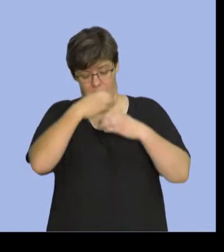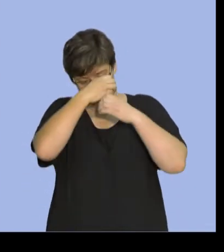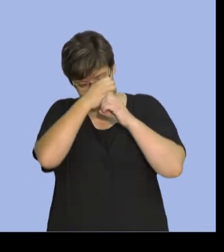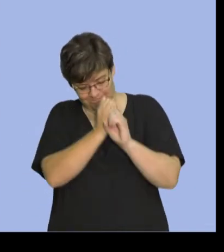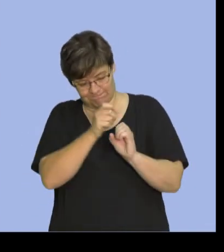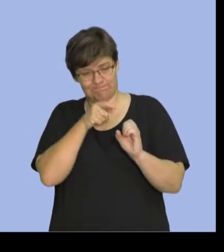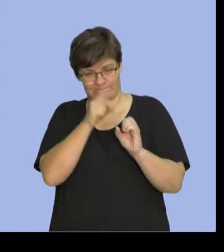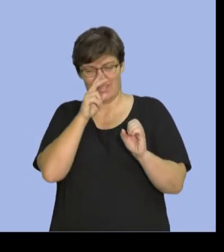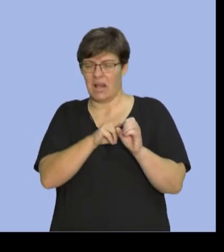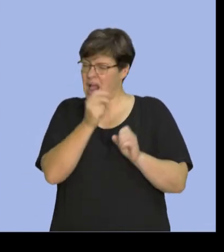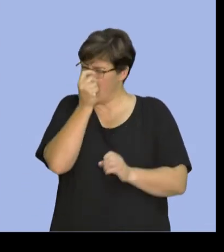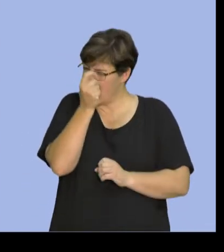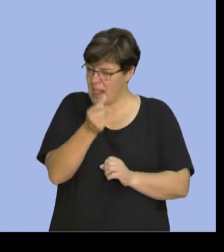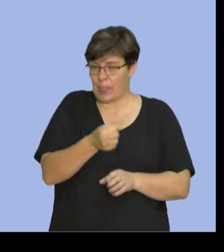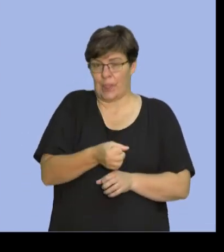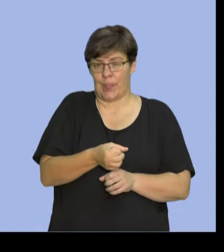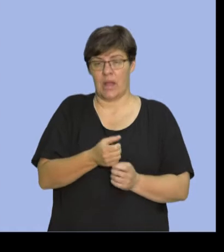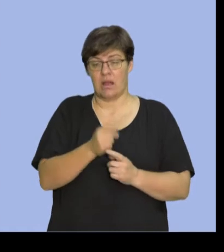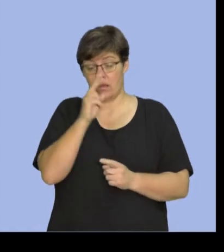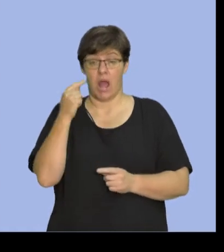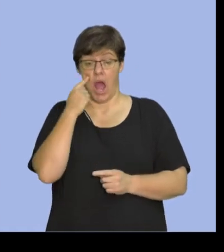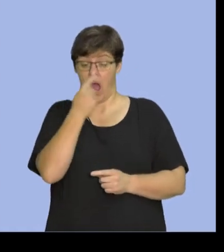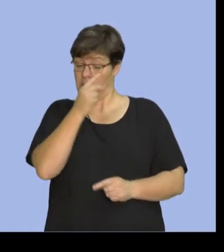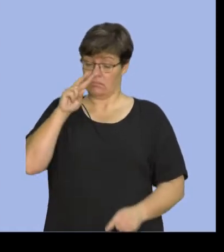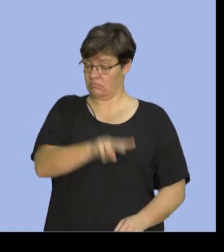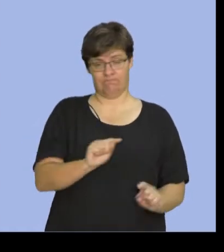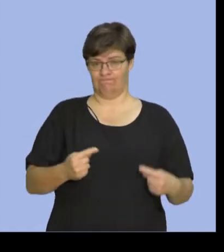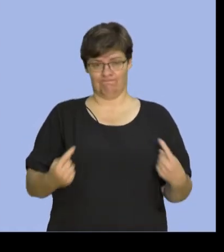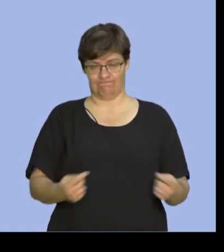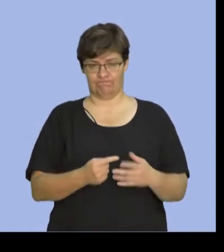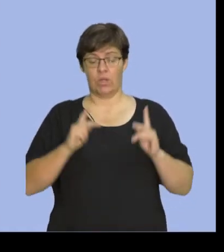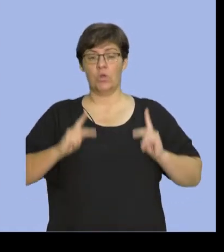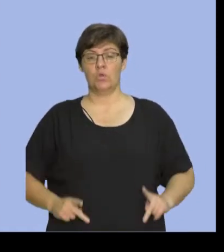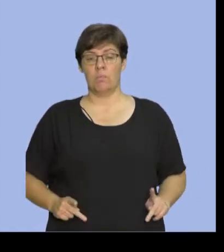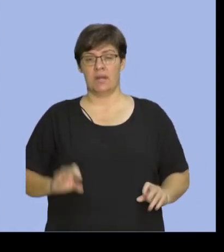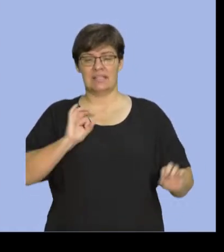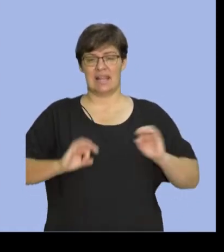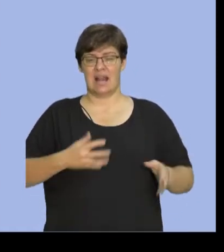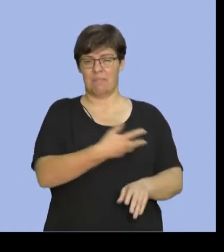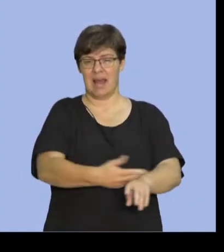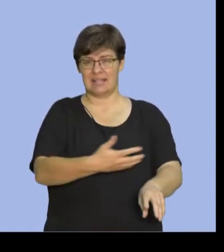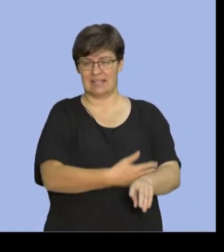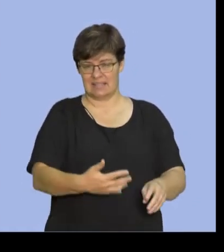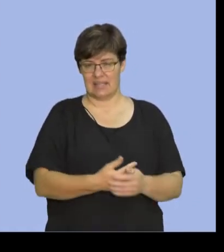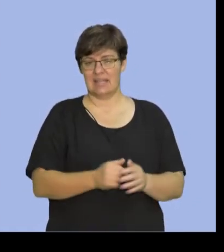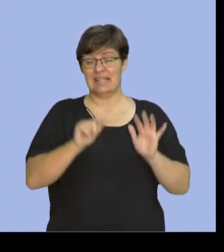small, cannot be seen with the unaided eye. A human blood cell is around 7 micrometers in diameter, so that's where